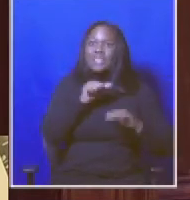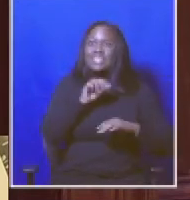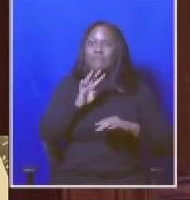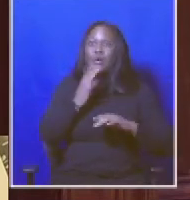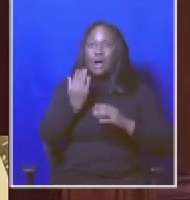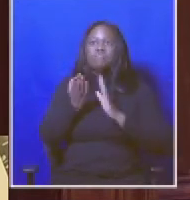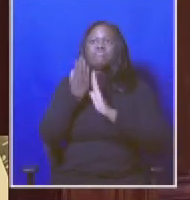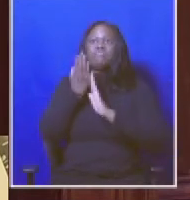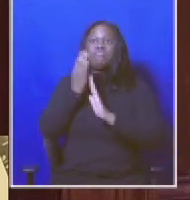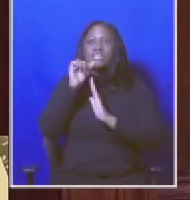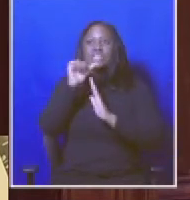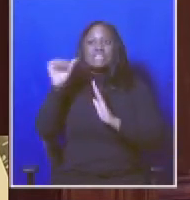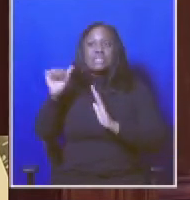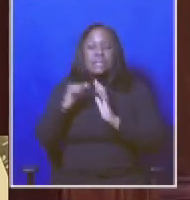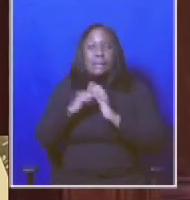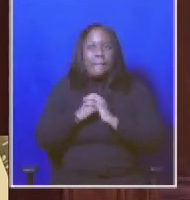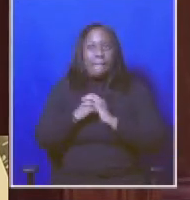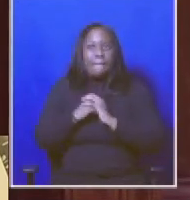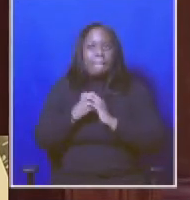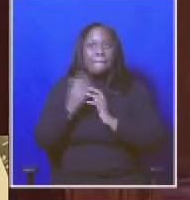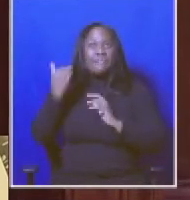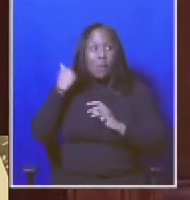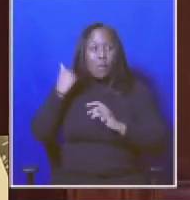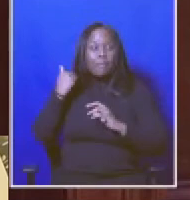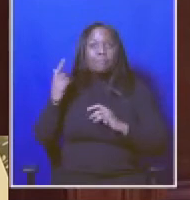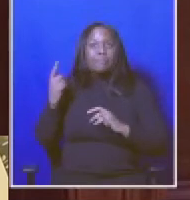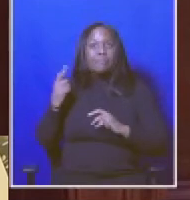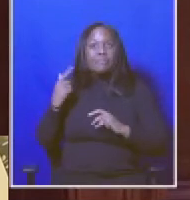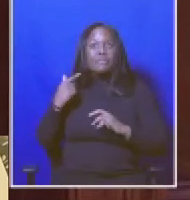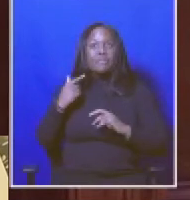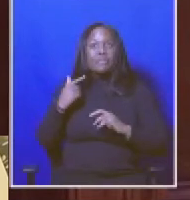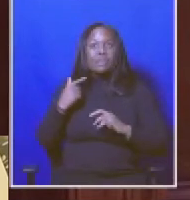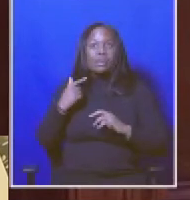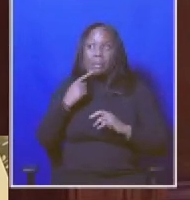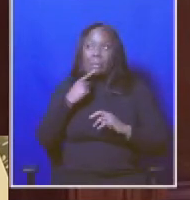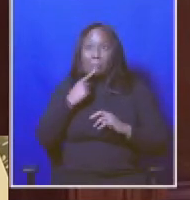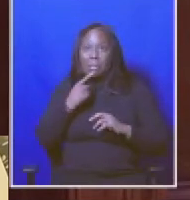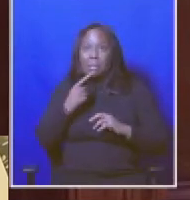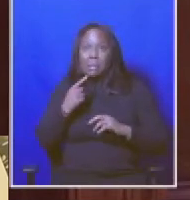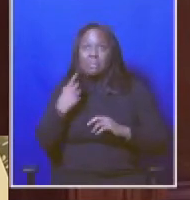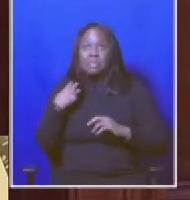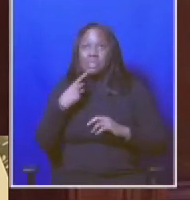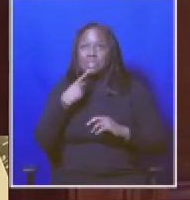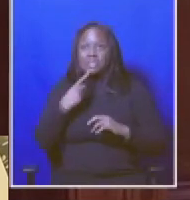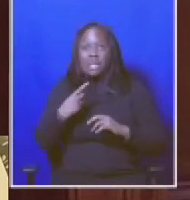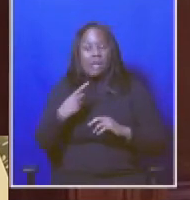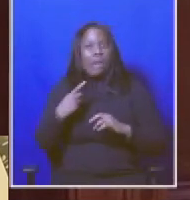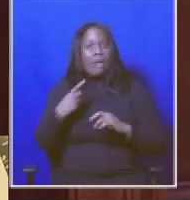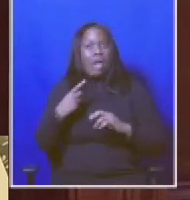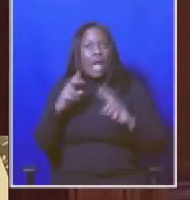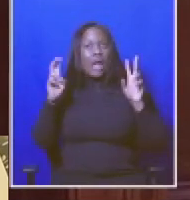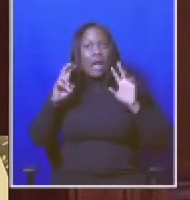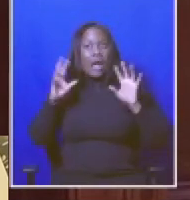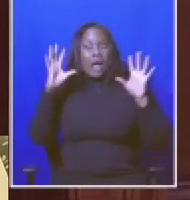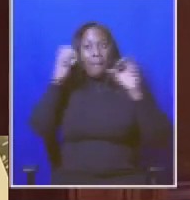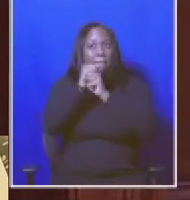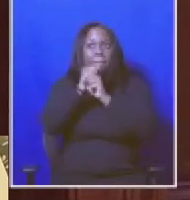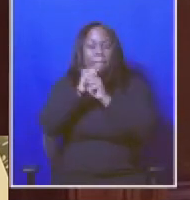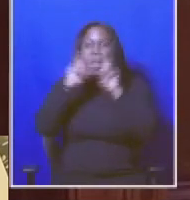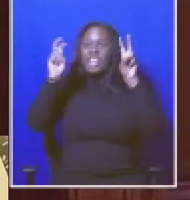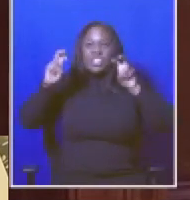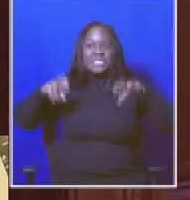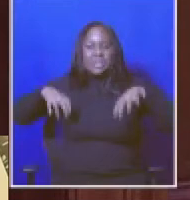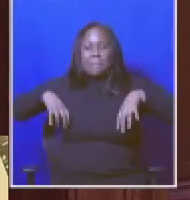that a possibility of a blackout is not off the table. It will not be, according to him, on the generation side, but on the distribution